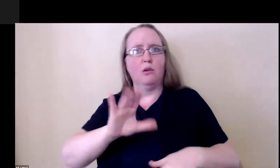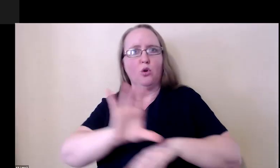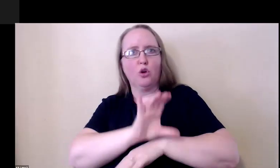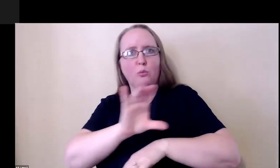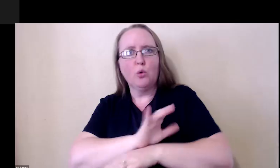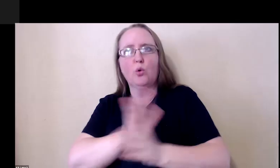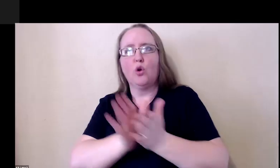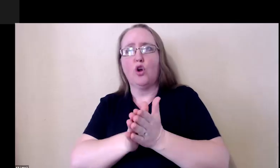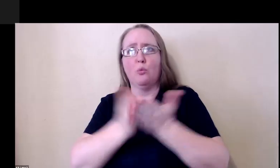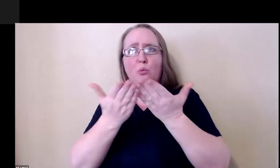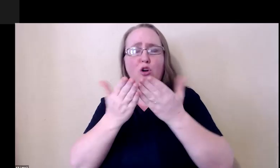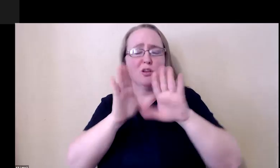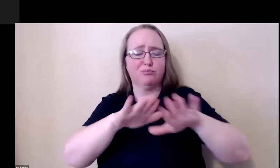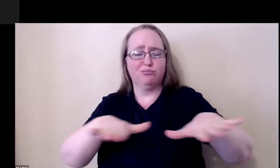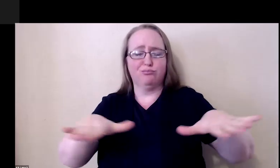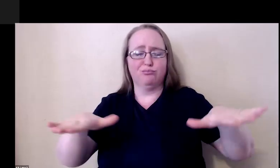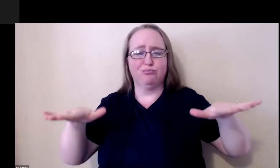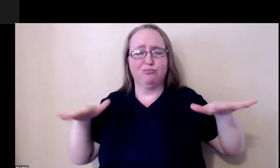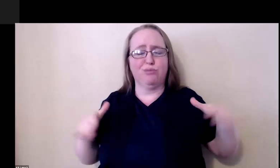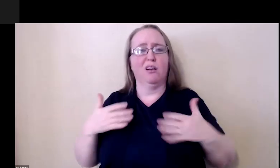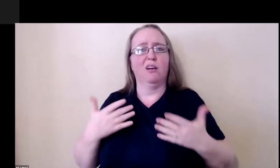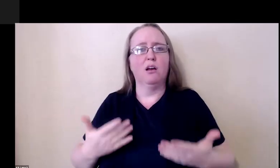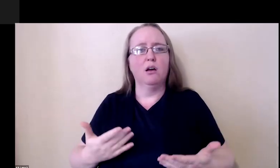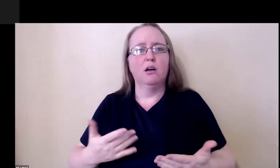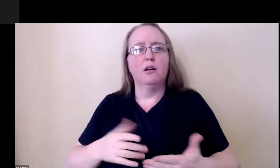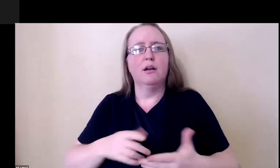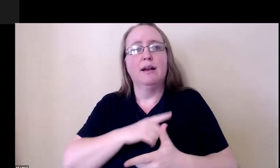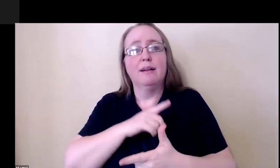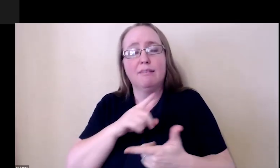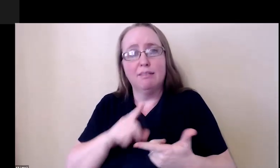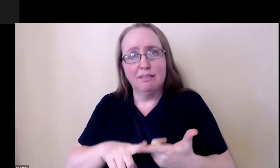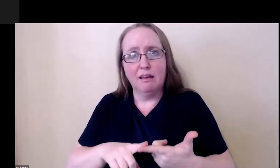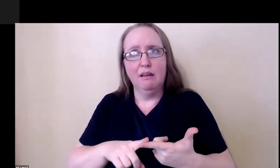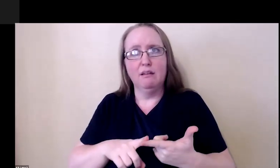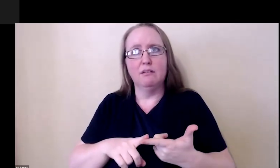are spread out on every surface, then it's